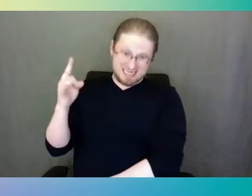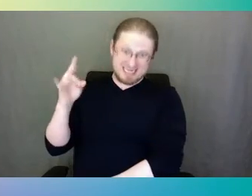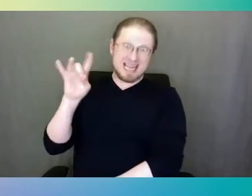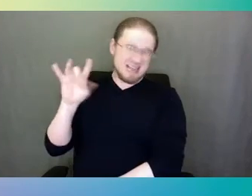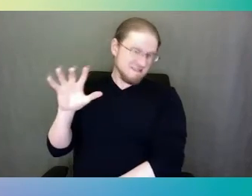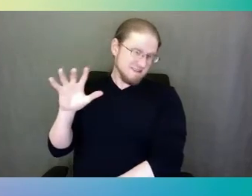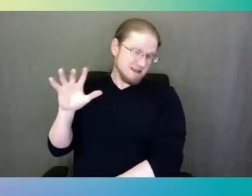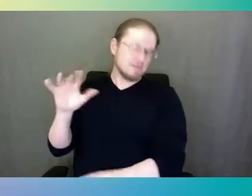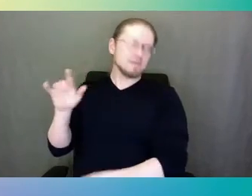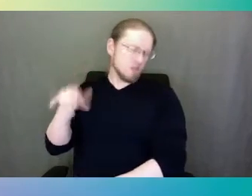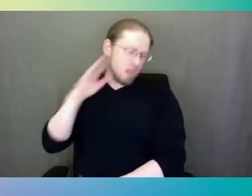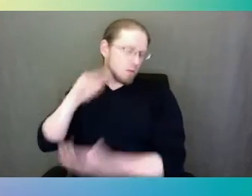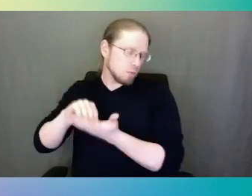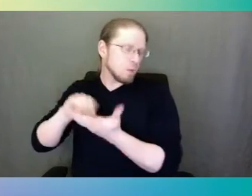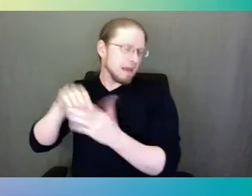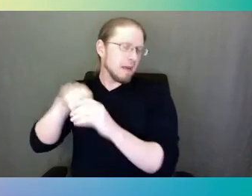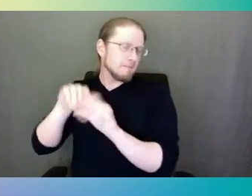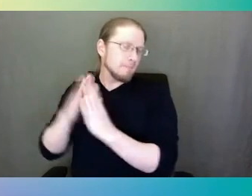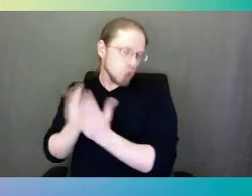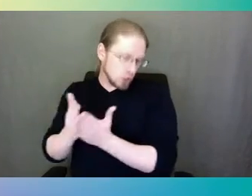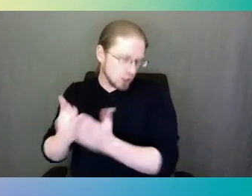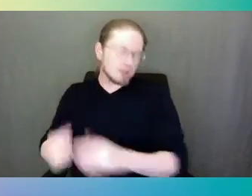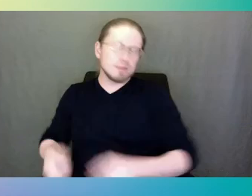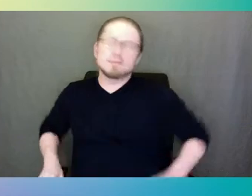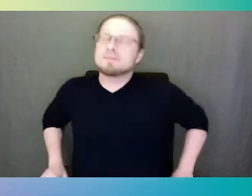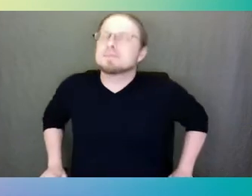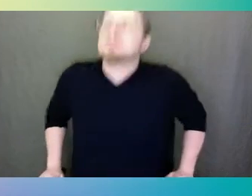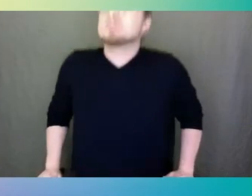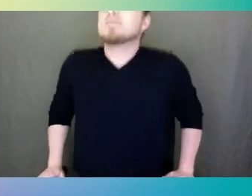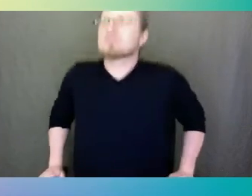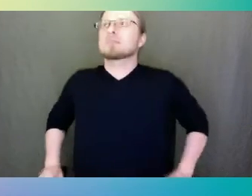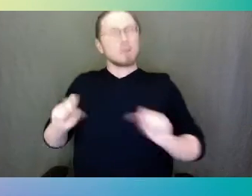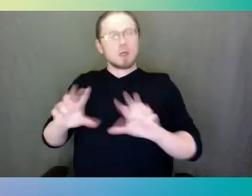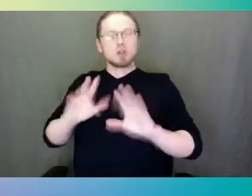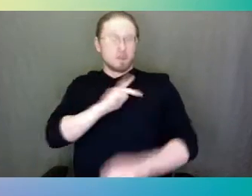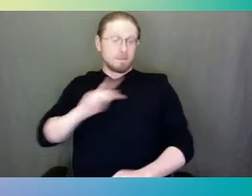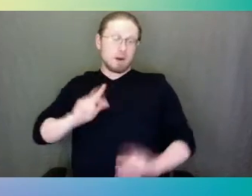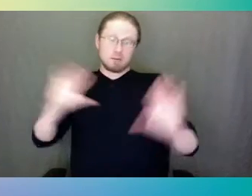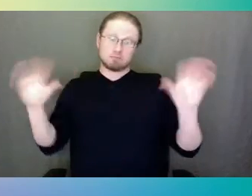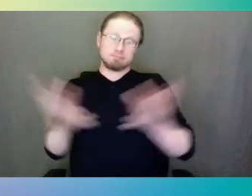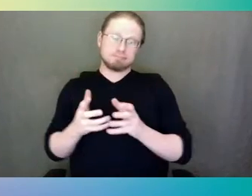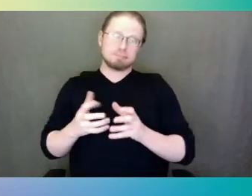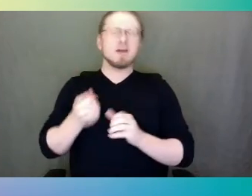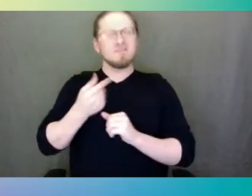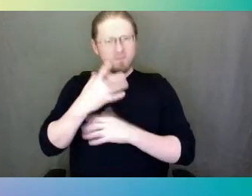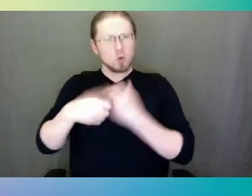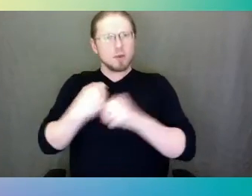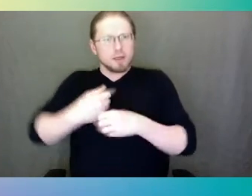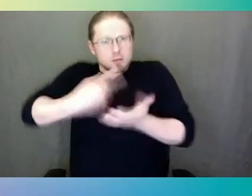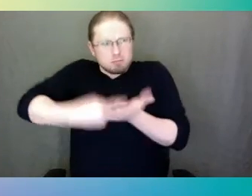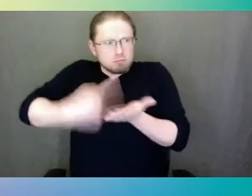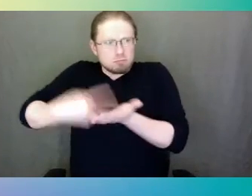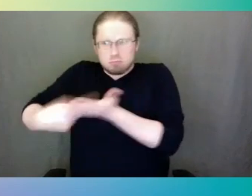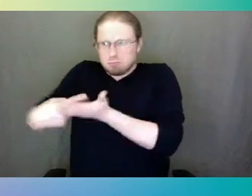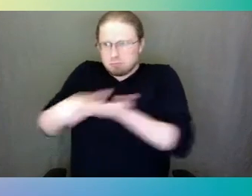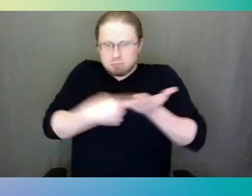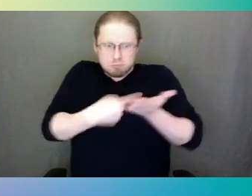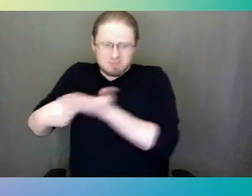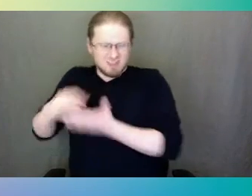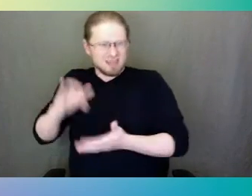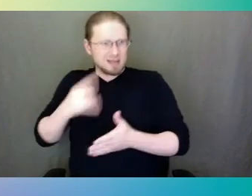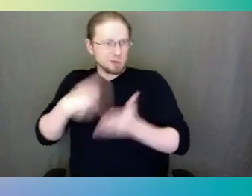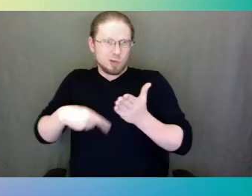So they convene and they say for several years, they have this conversation, because that's what parliamentary bodies do. They